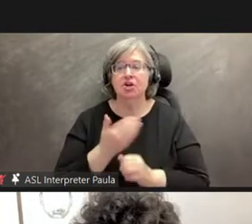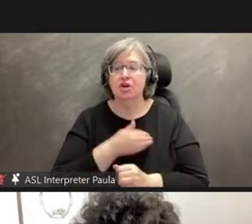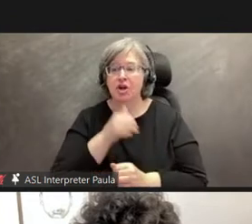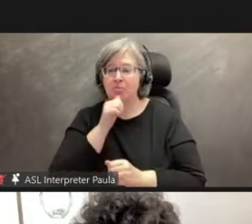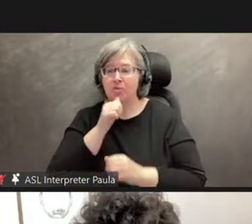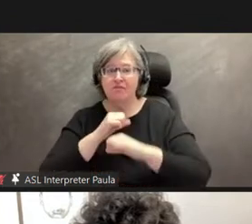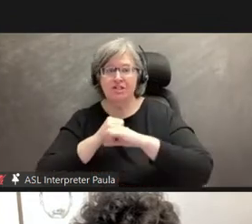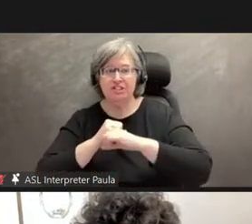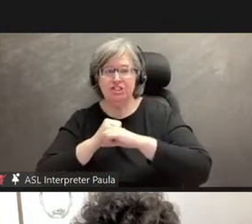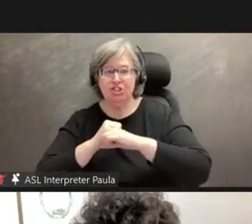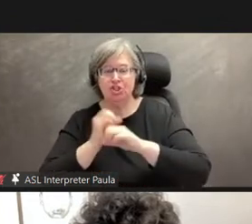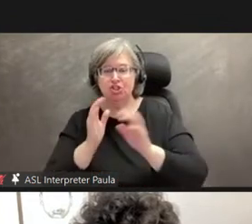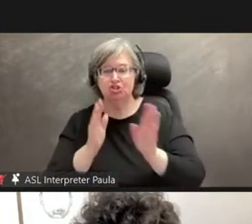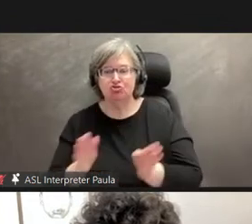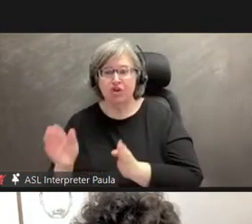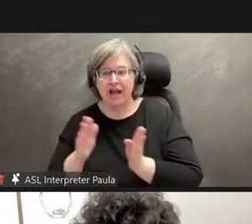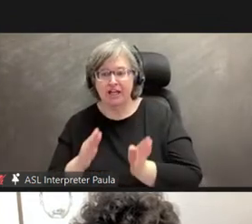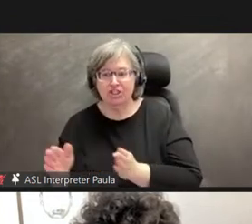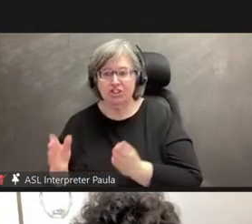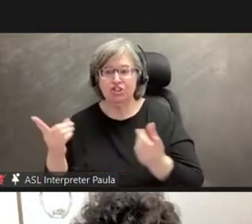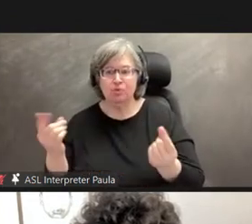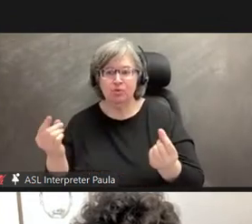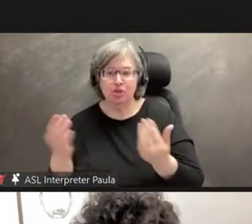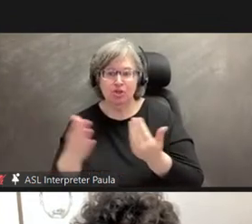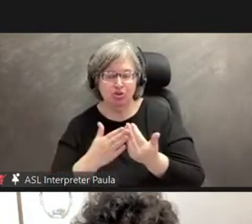security strategies moving forward.